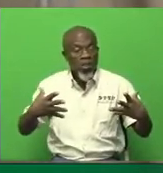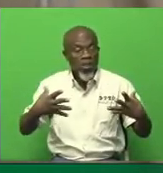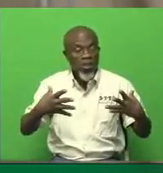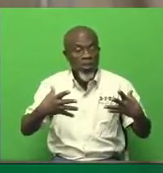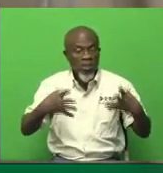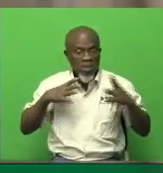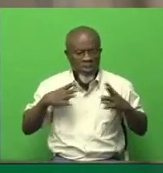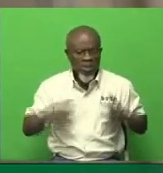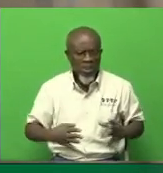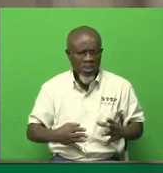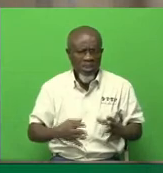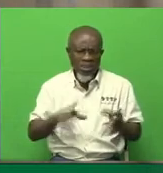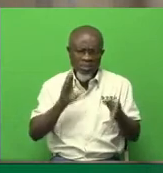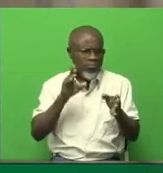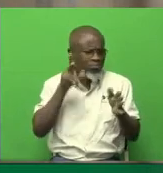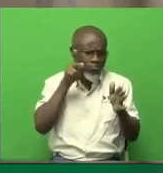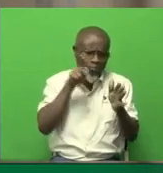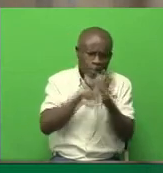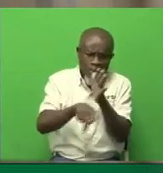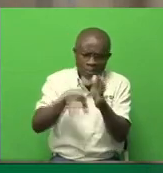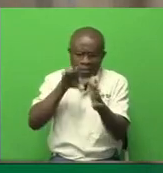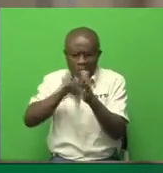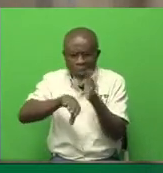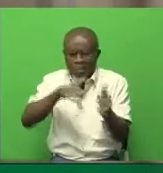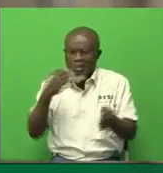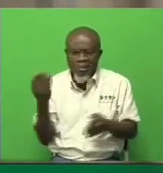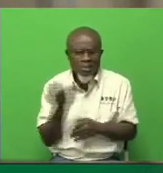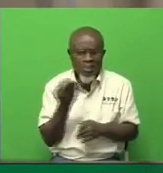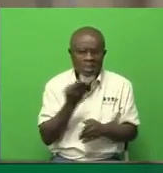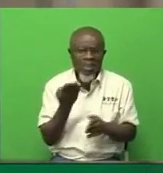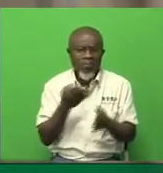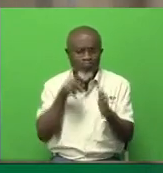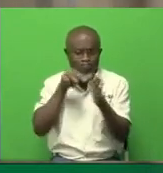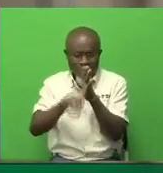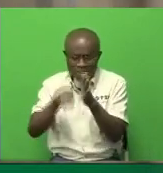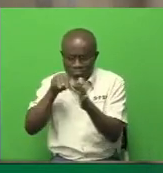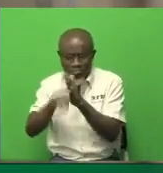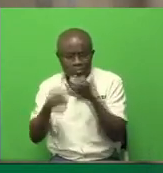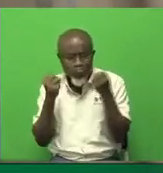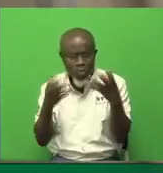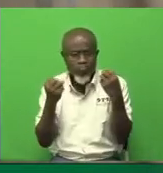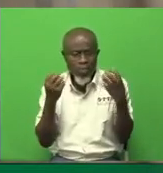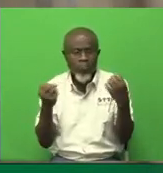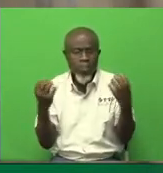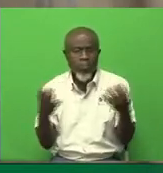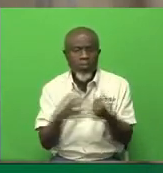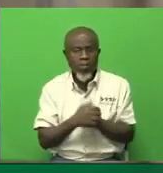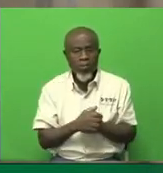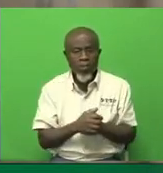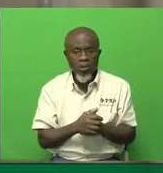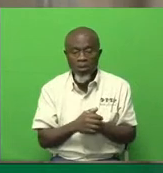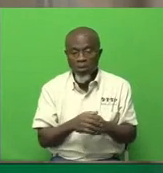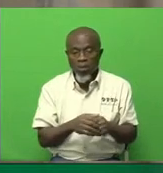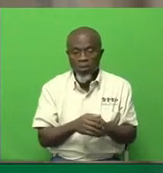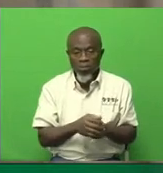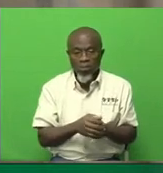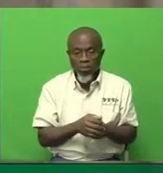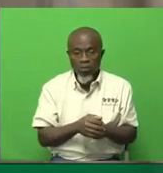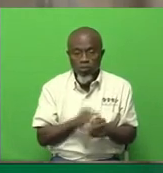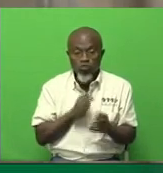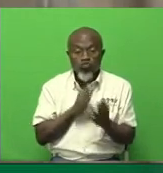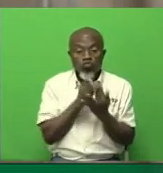murderers under his administration you see Mississippi Deputy speaker through you I have a piece of advice for The Honorable Minister